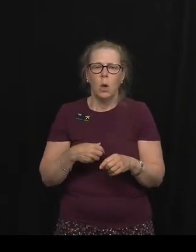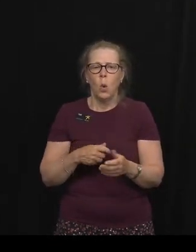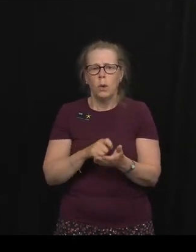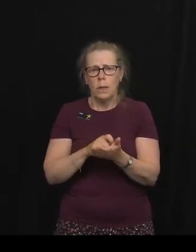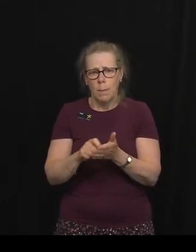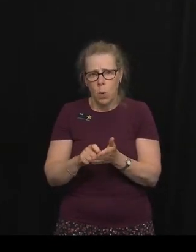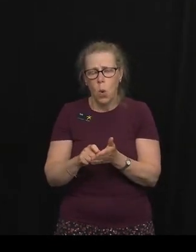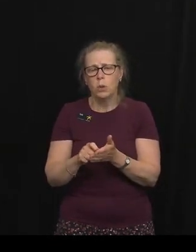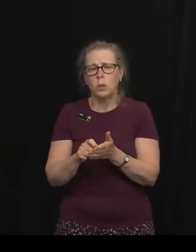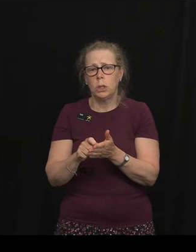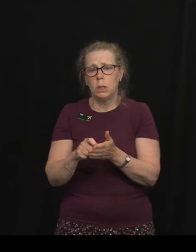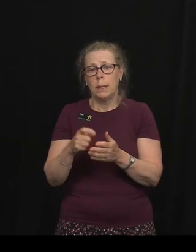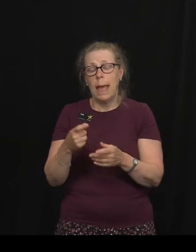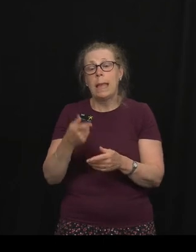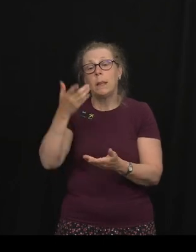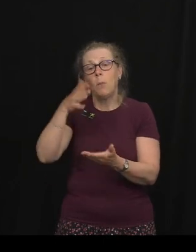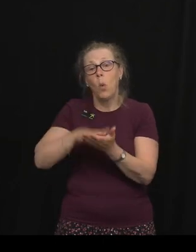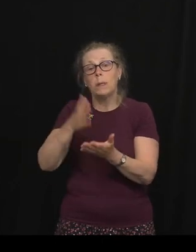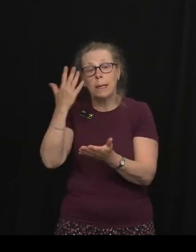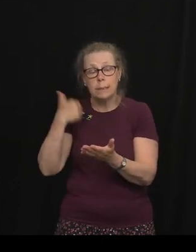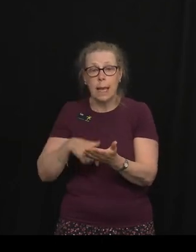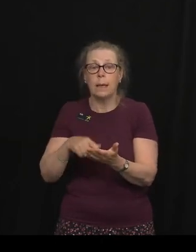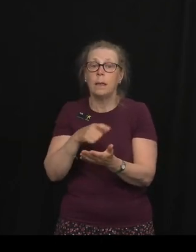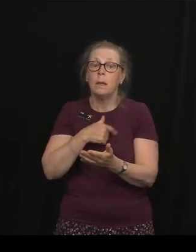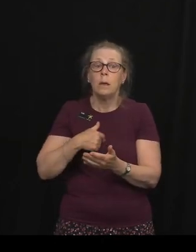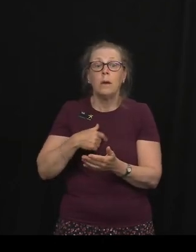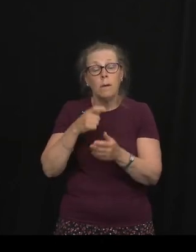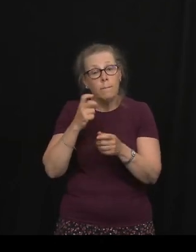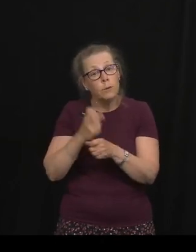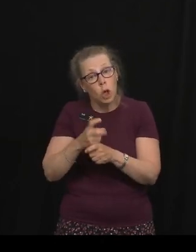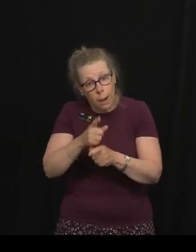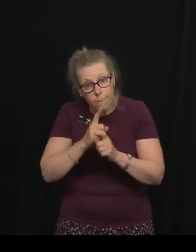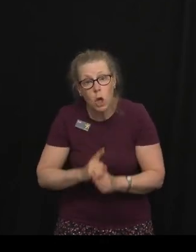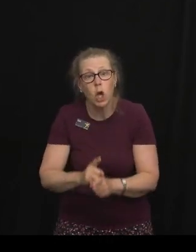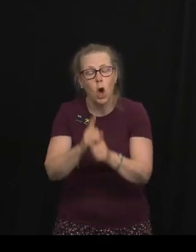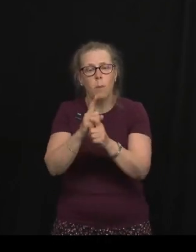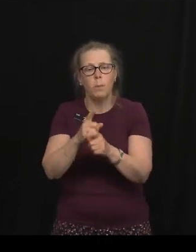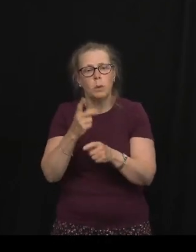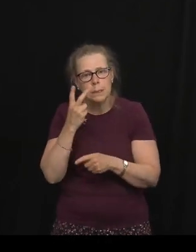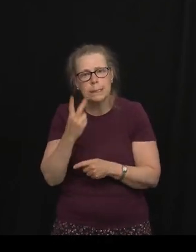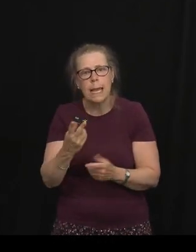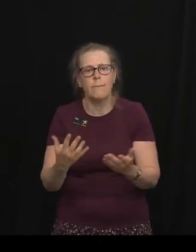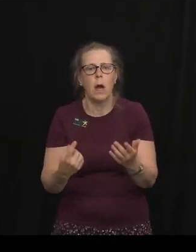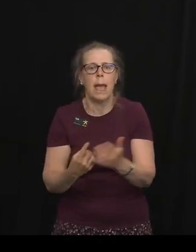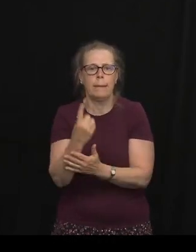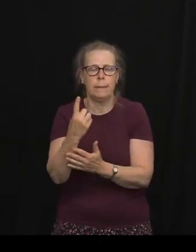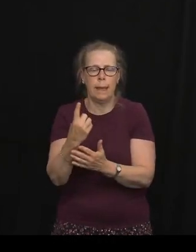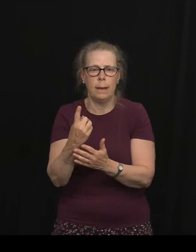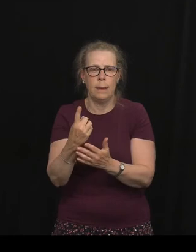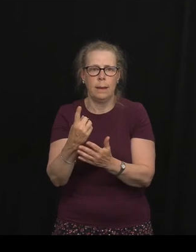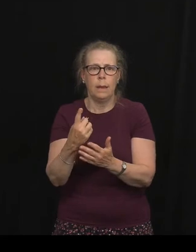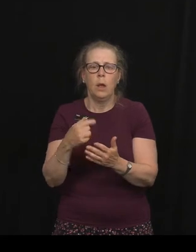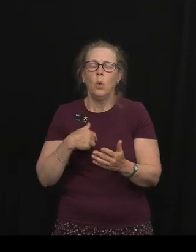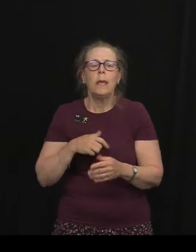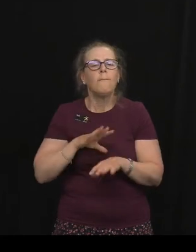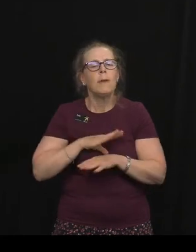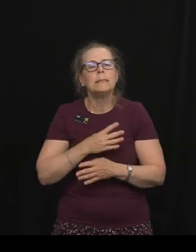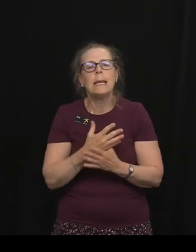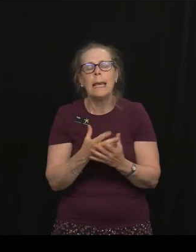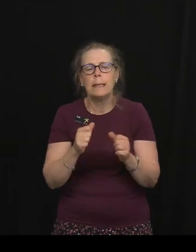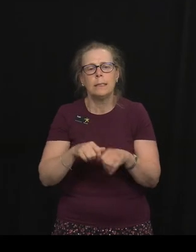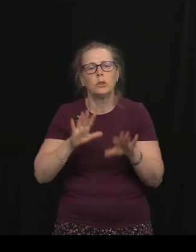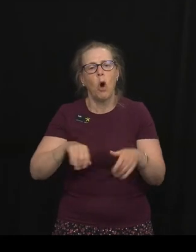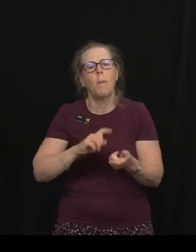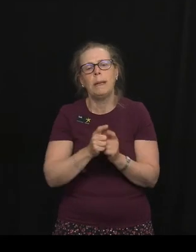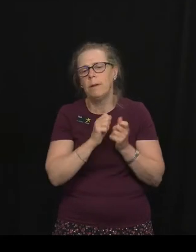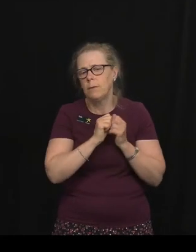year follow-up to see what has happened. The title was Transforming or Tinkering. The message was that nothing has changed. We still have